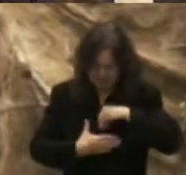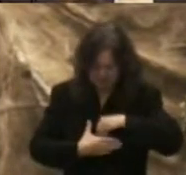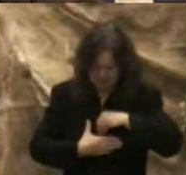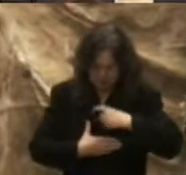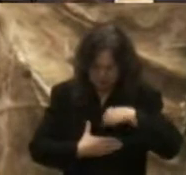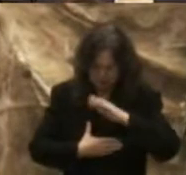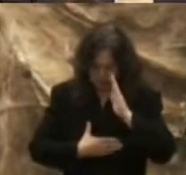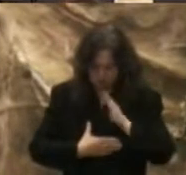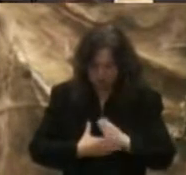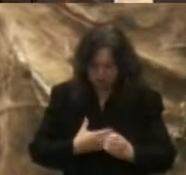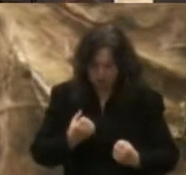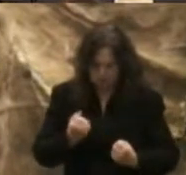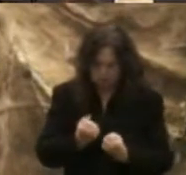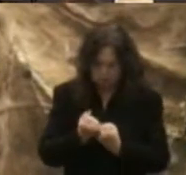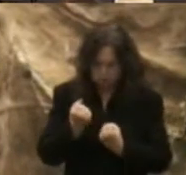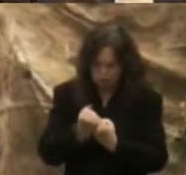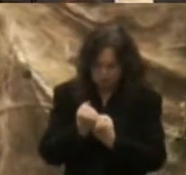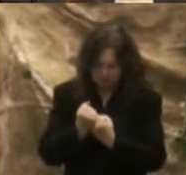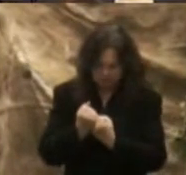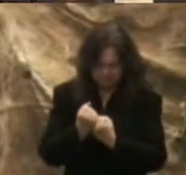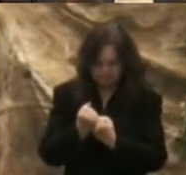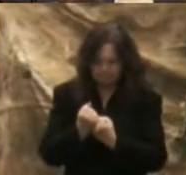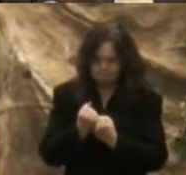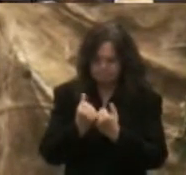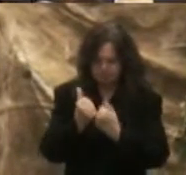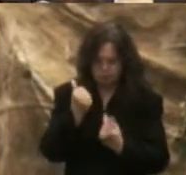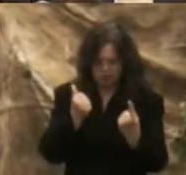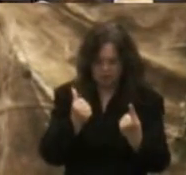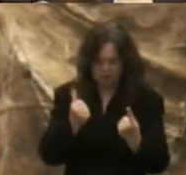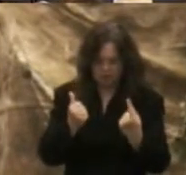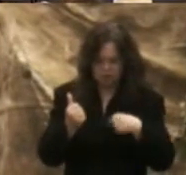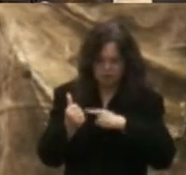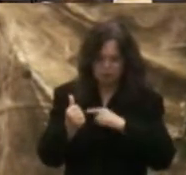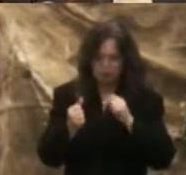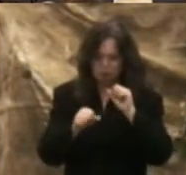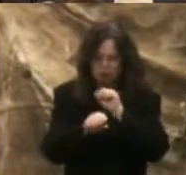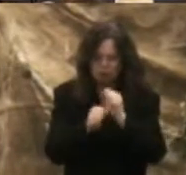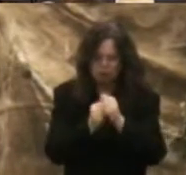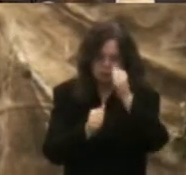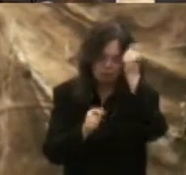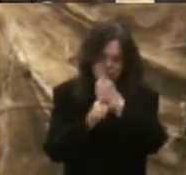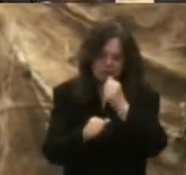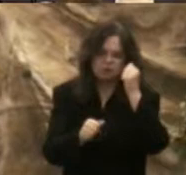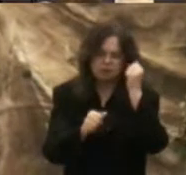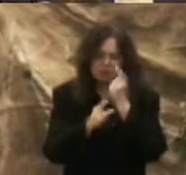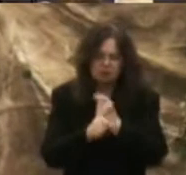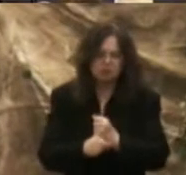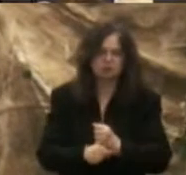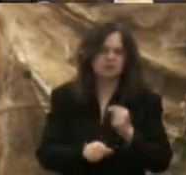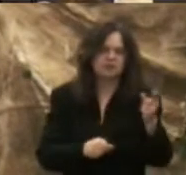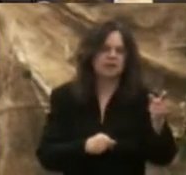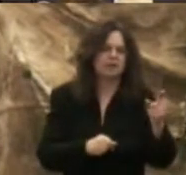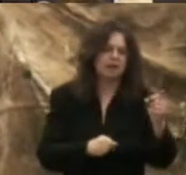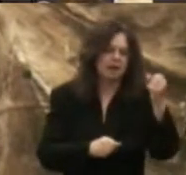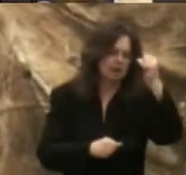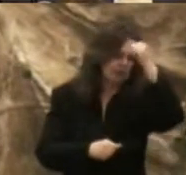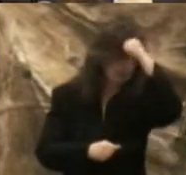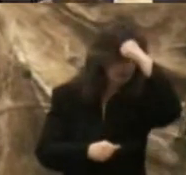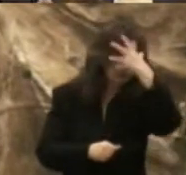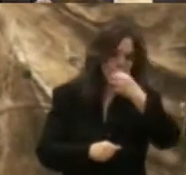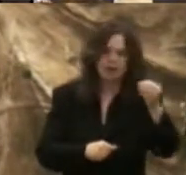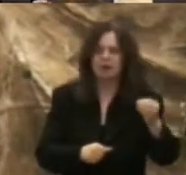global inequality no longer. Be with our brothers and sisters in Bihar, India, and the work of Lutheran World